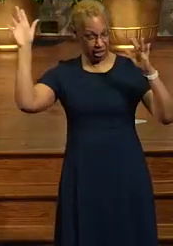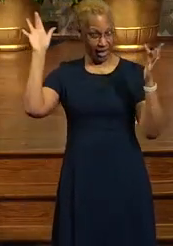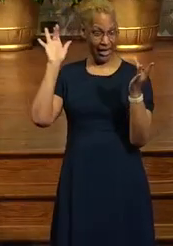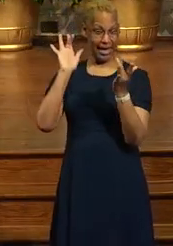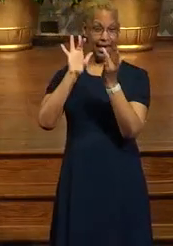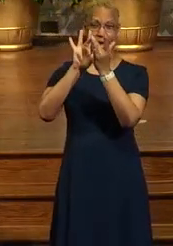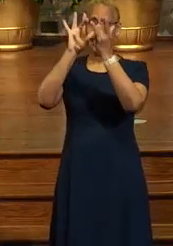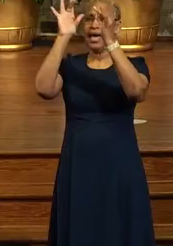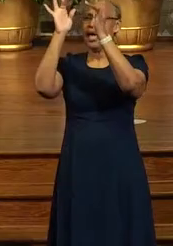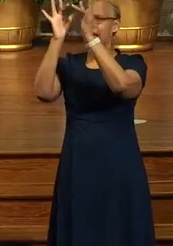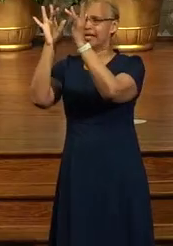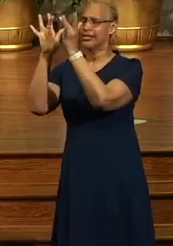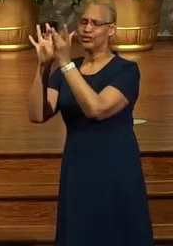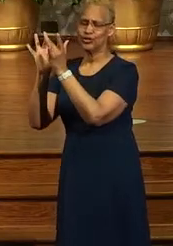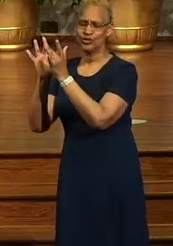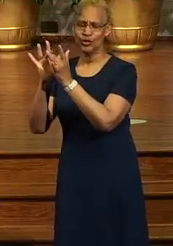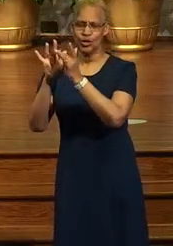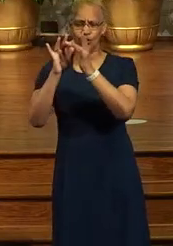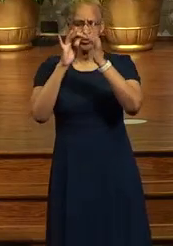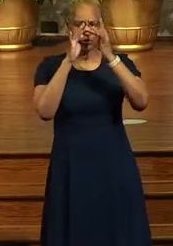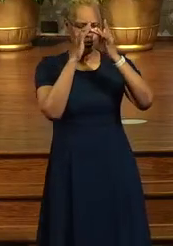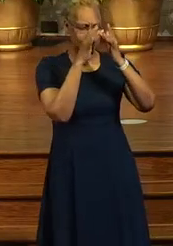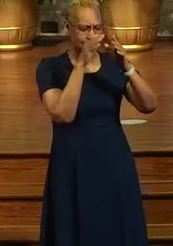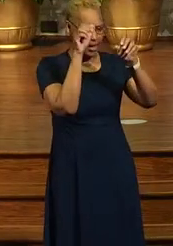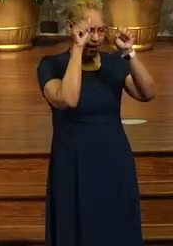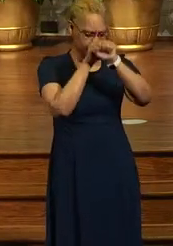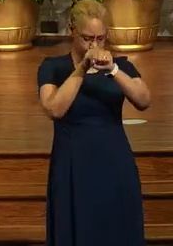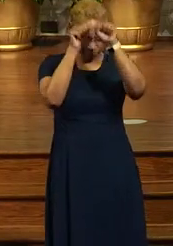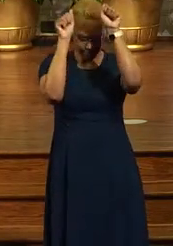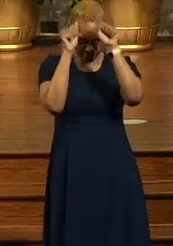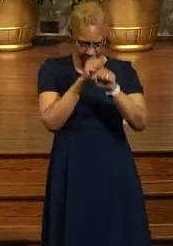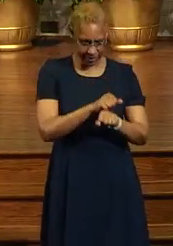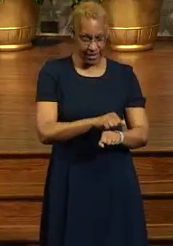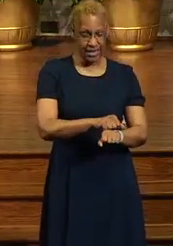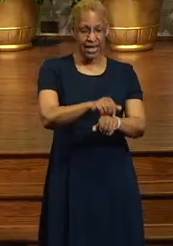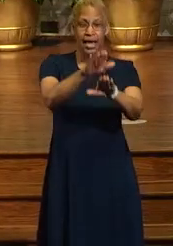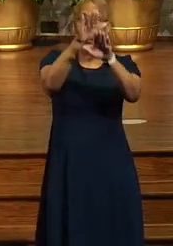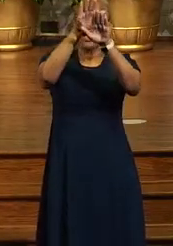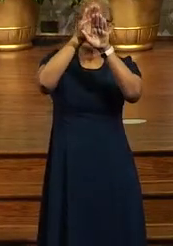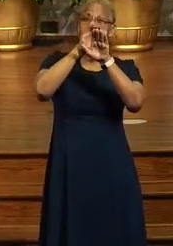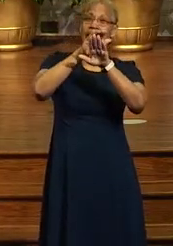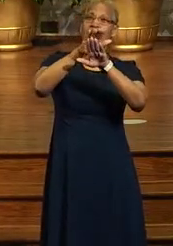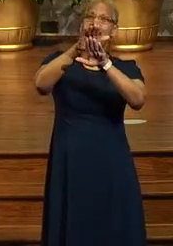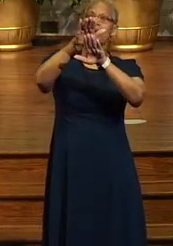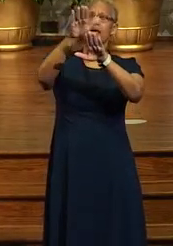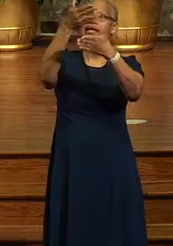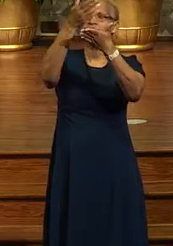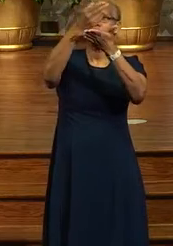Thank you.